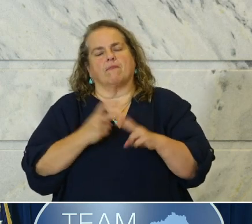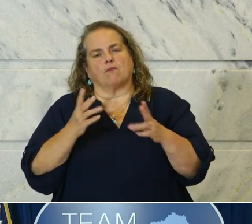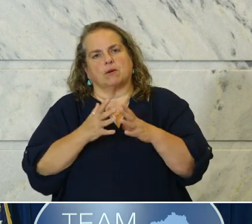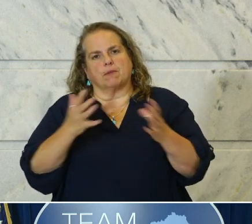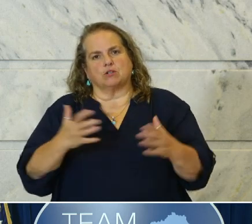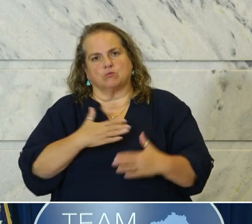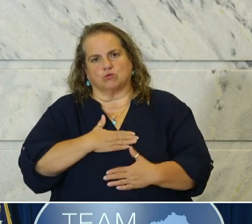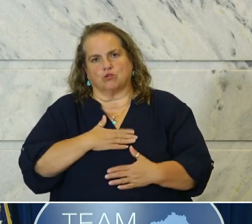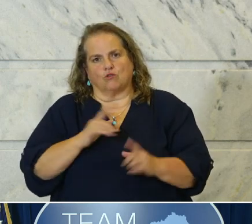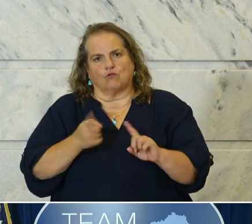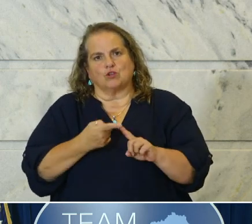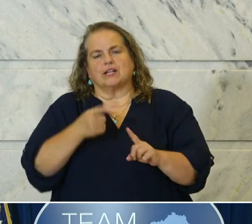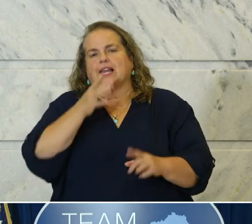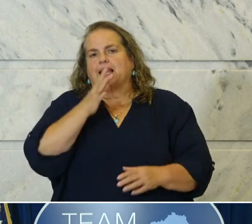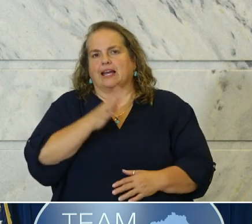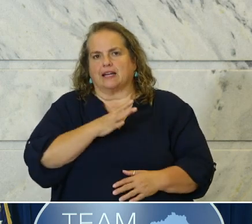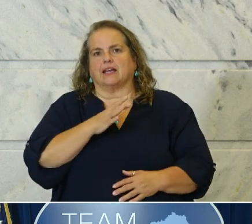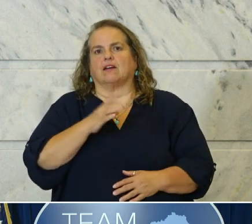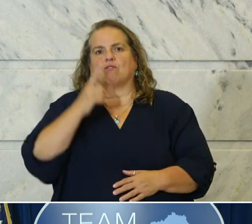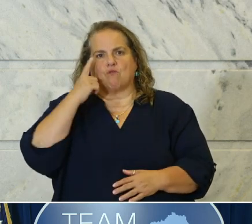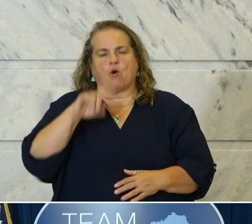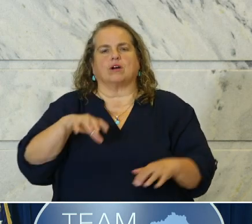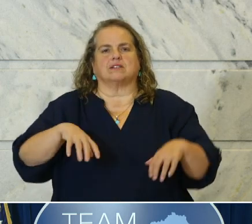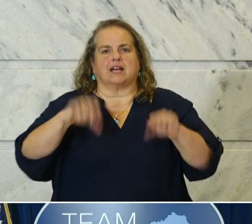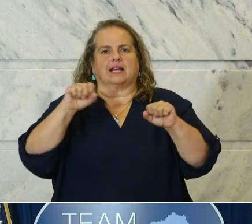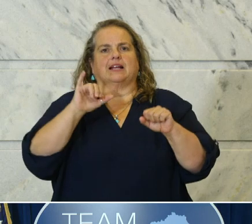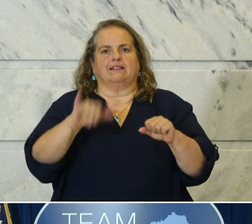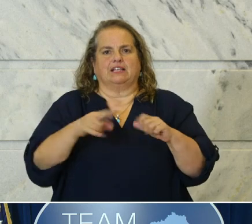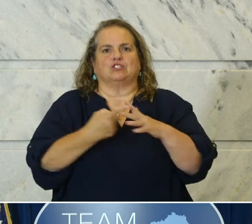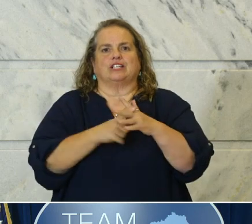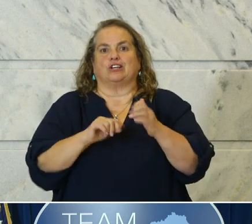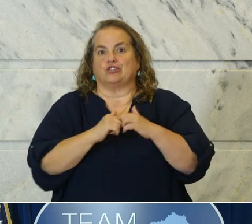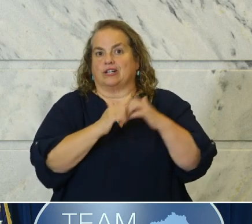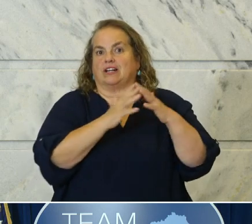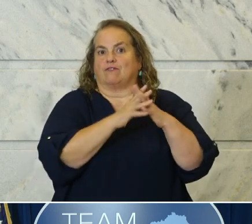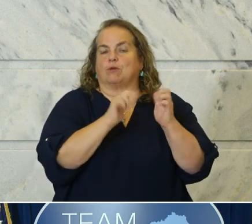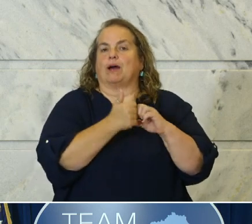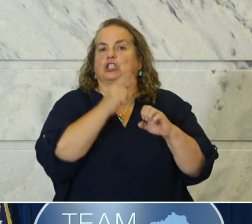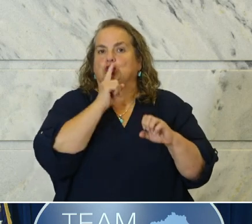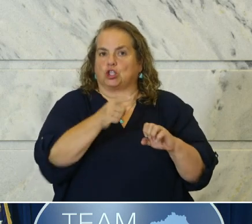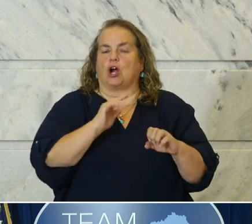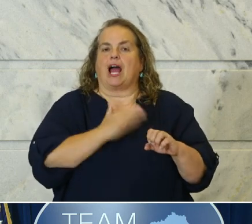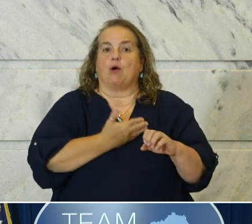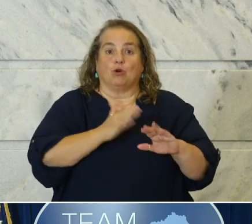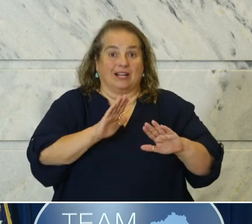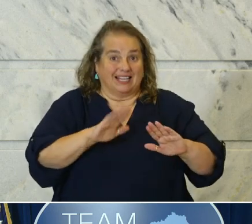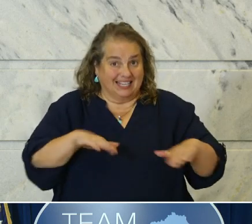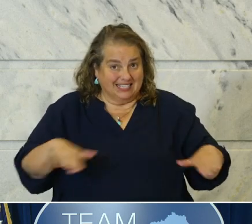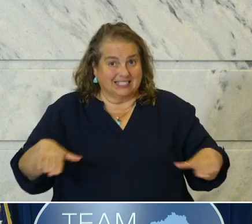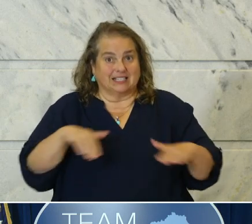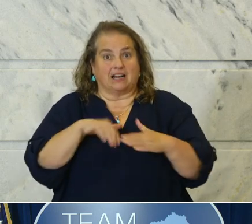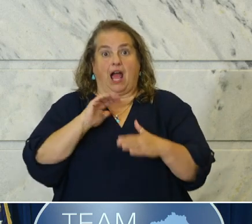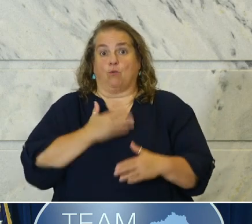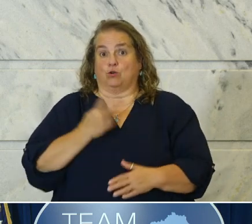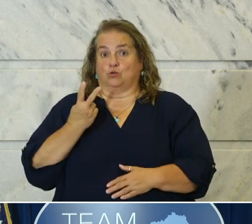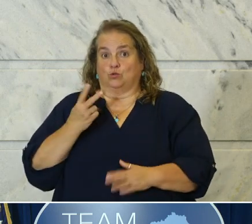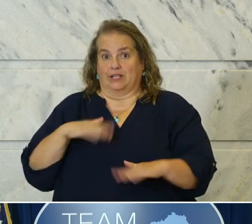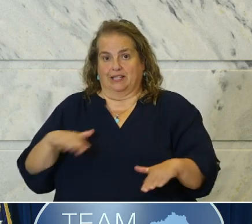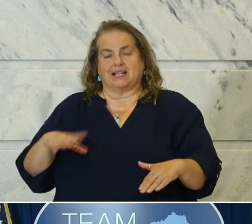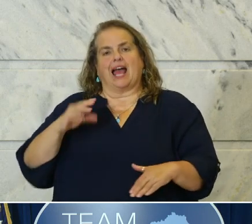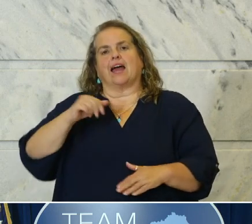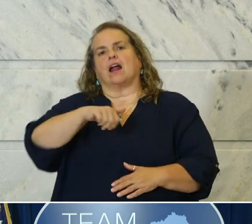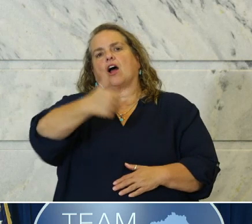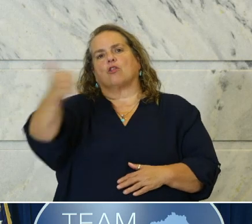the First Lady for this initiative, for making sure that our kids, our two kids, and